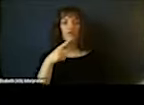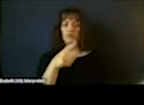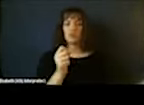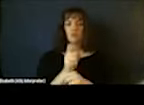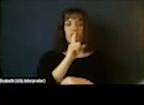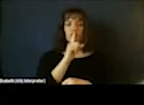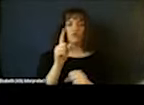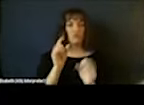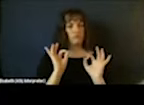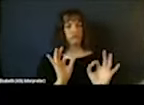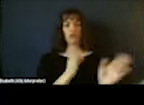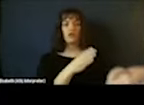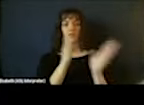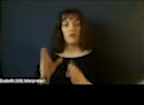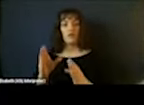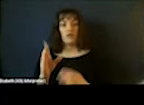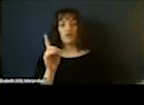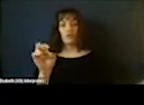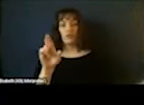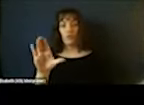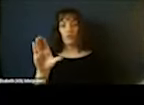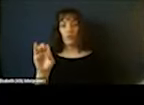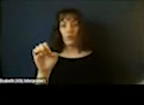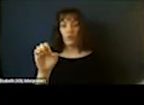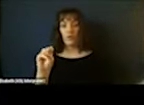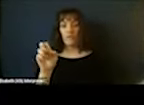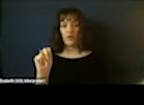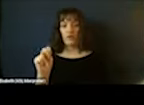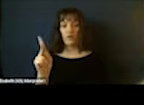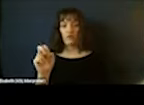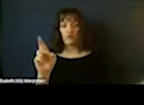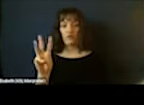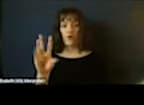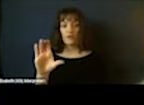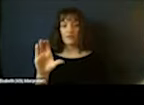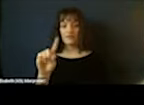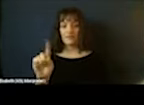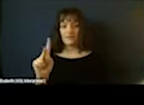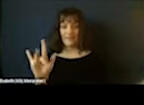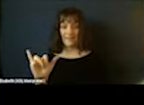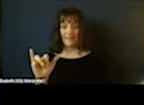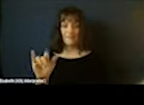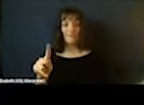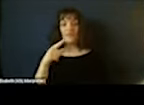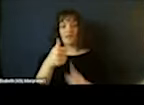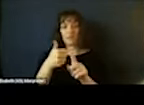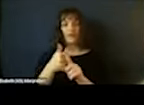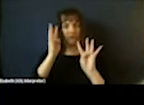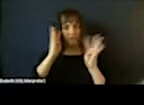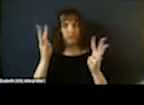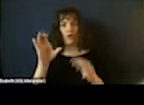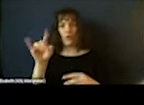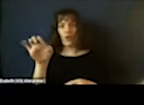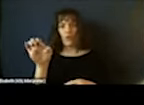Coleman Kruzek, who is the one who came up with the code to make our images. So he's a technical expert. There's Dr.